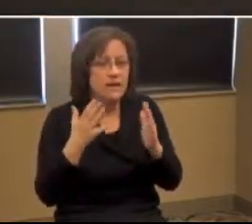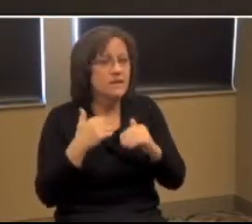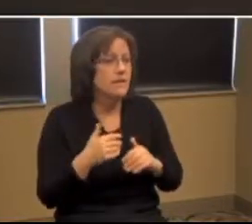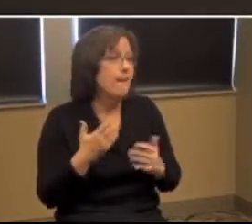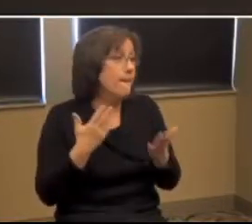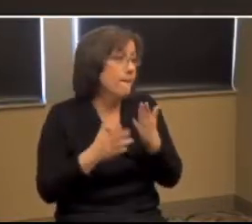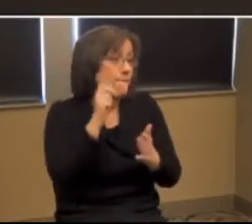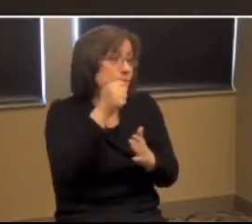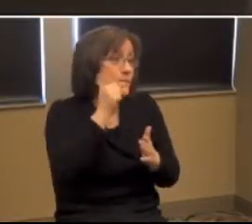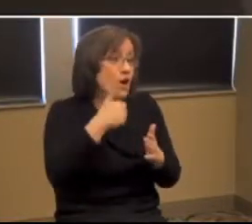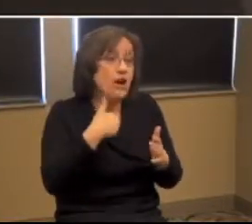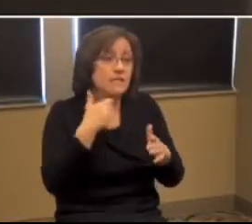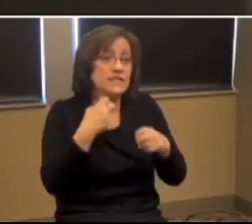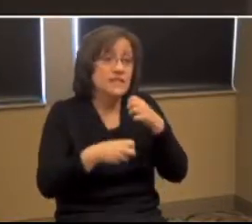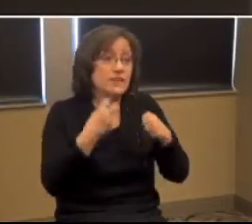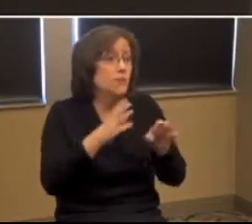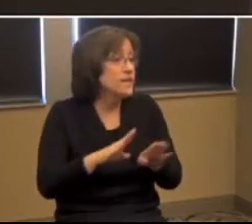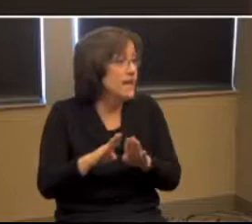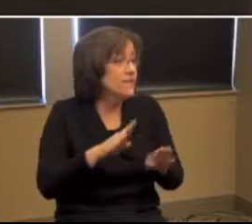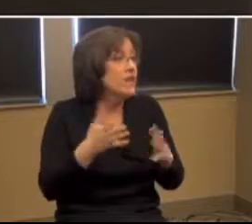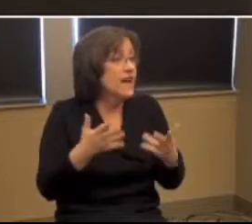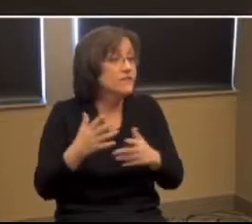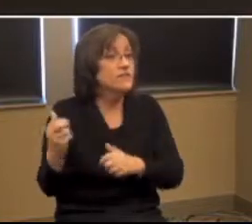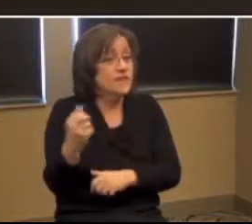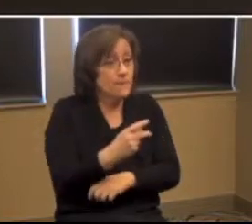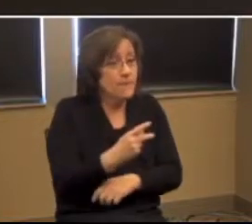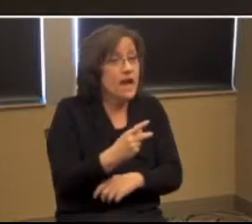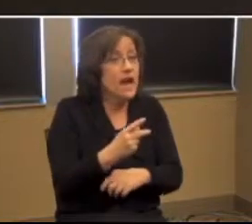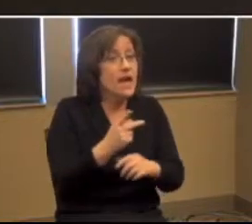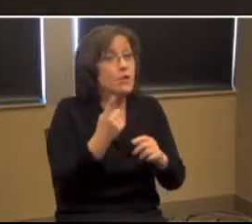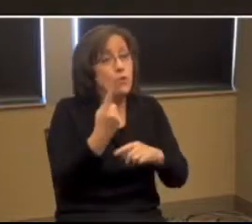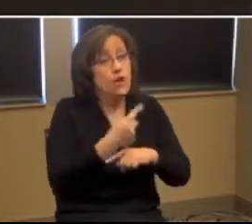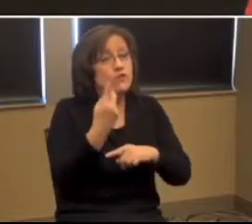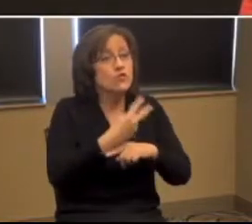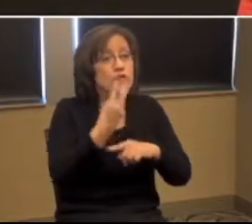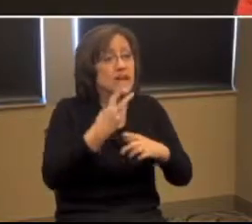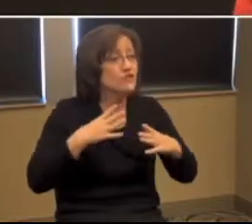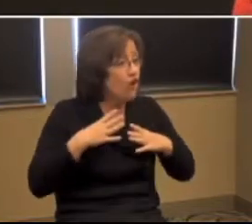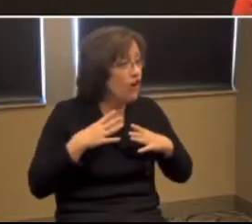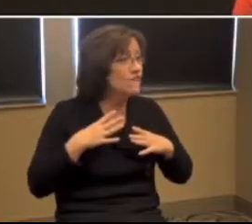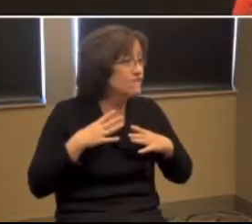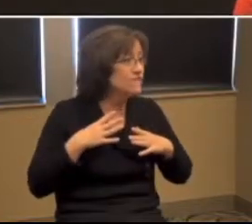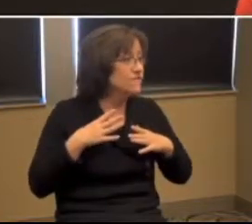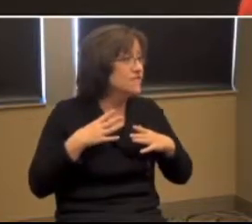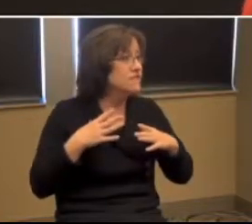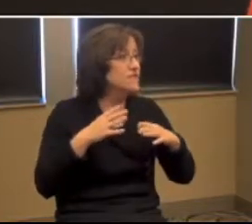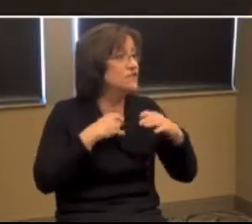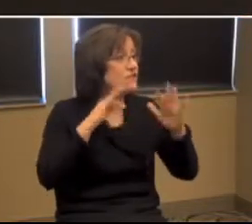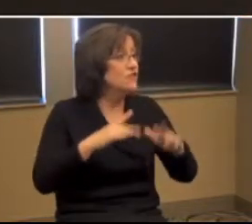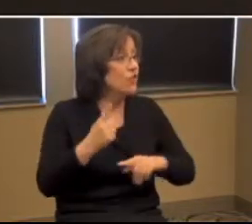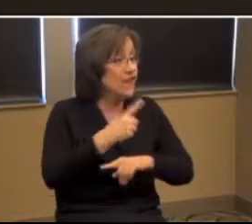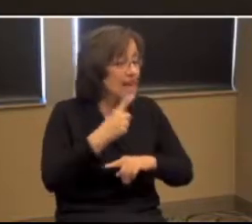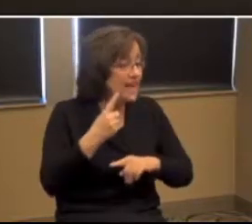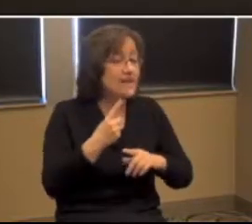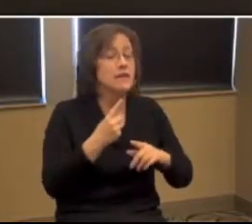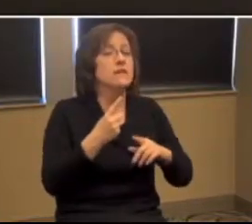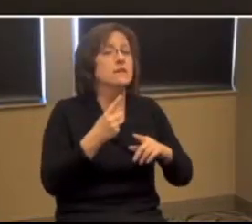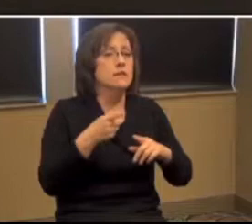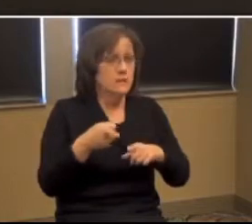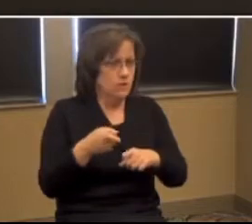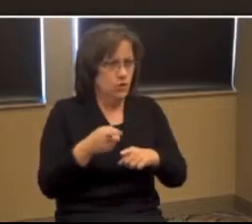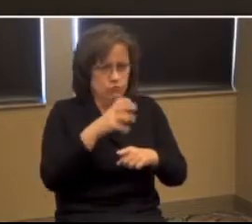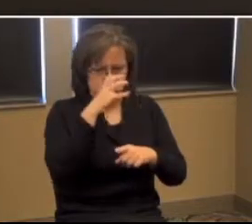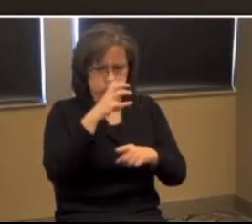behavior tomorrow after your students are back after a couple days being off. And so that rigidity is something that you can